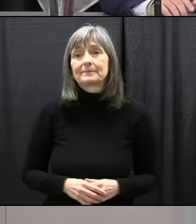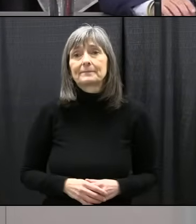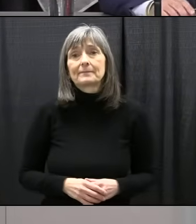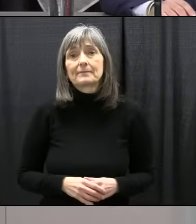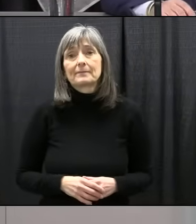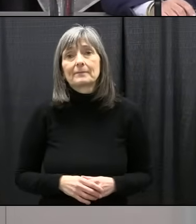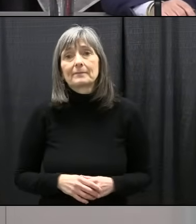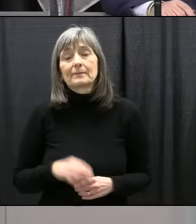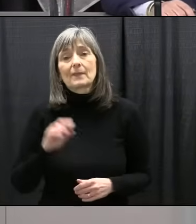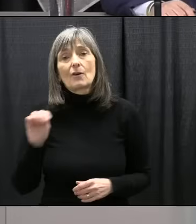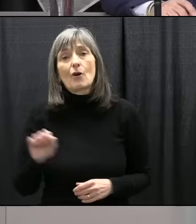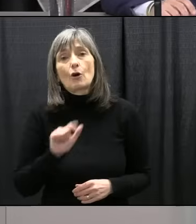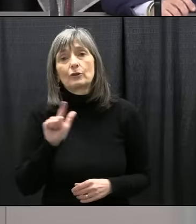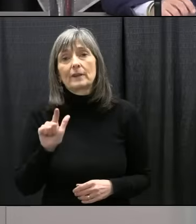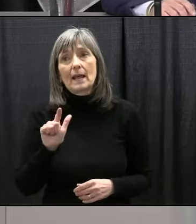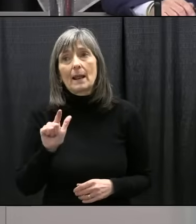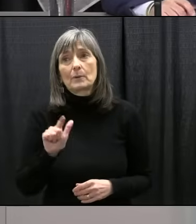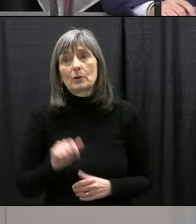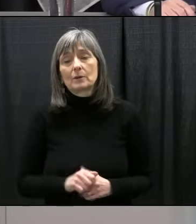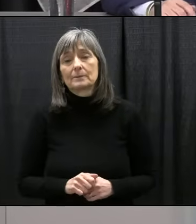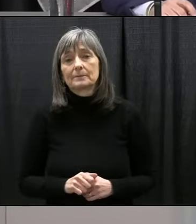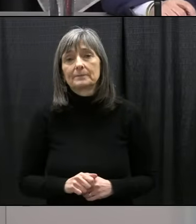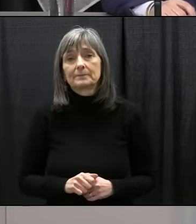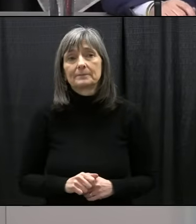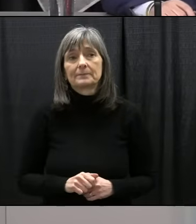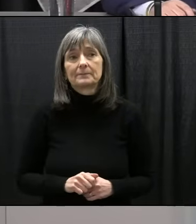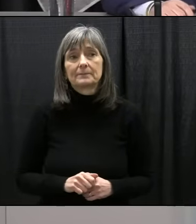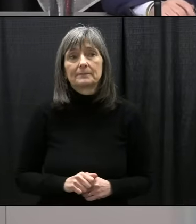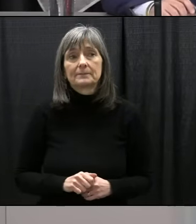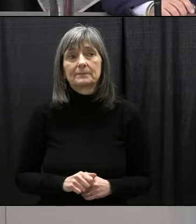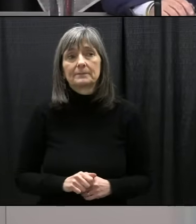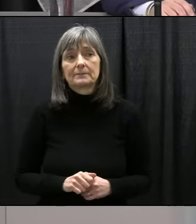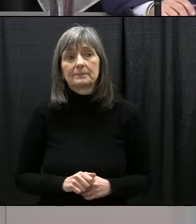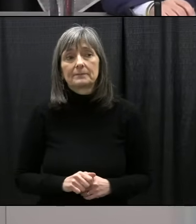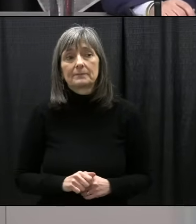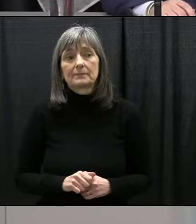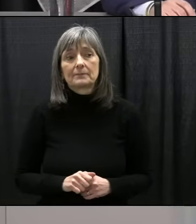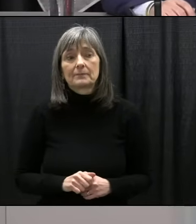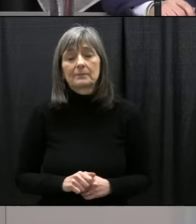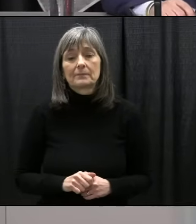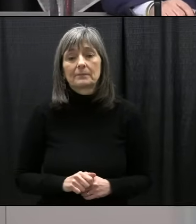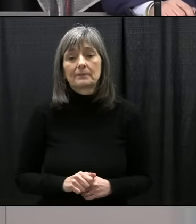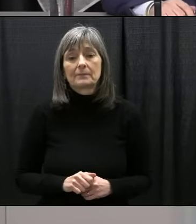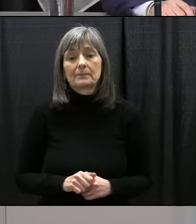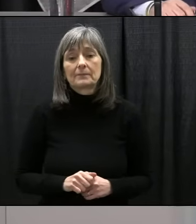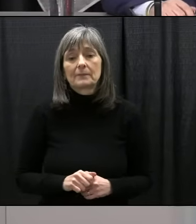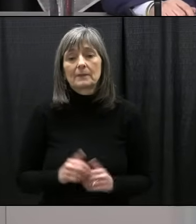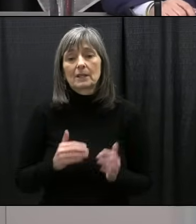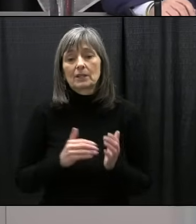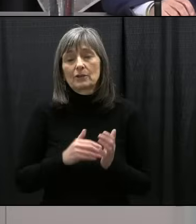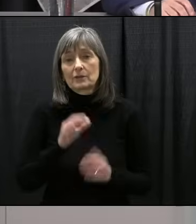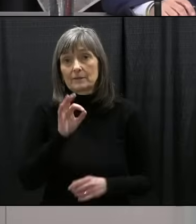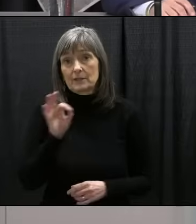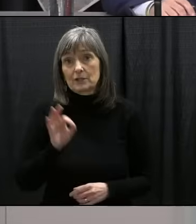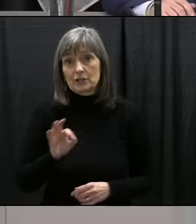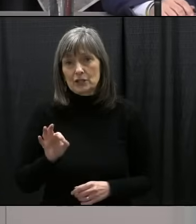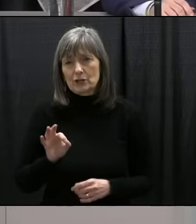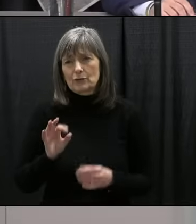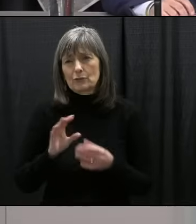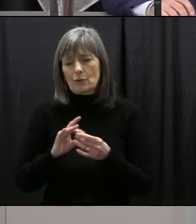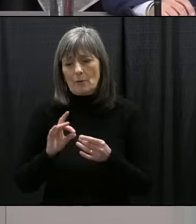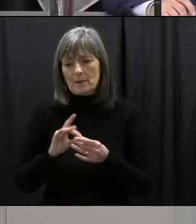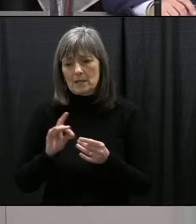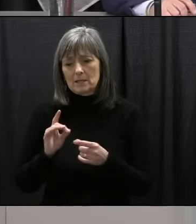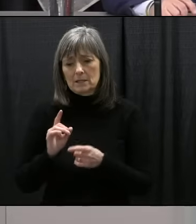Ronelle Legros, All Newfoundland Labrador, do you have a final question? Yeah, Dr. Fitzgerald mentioned